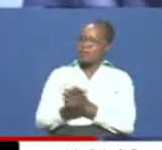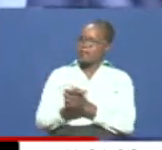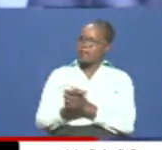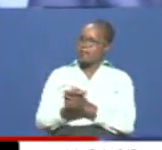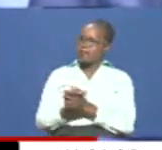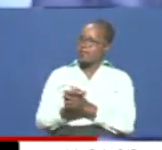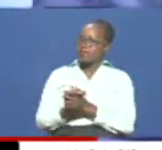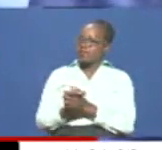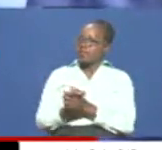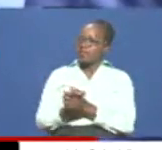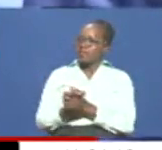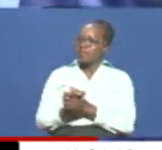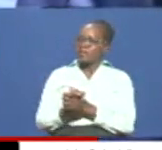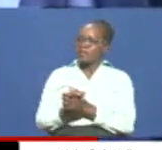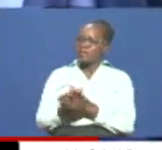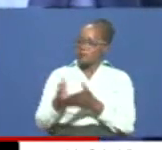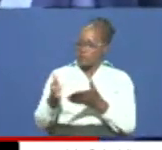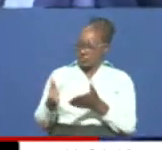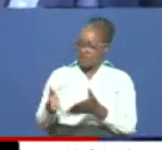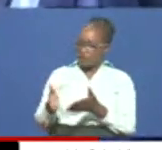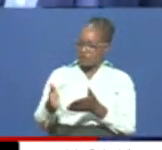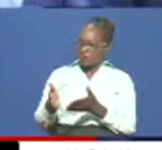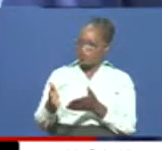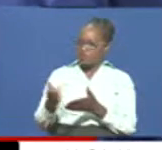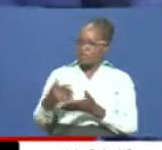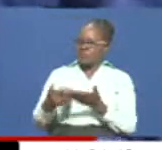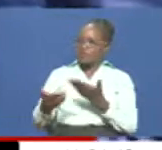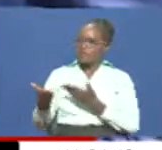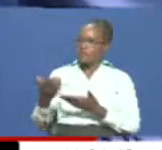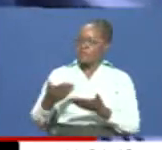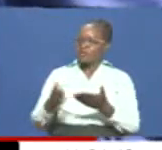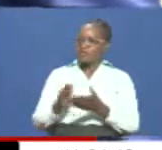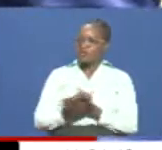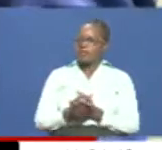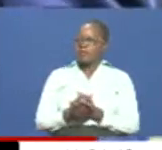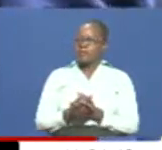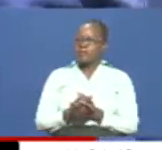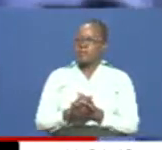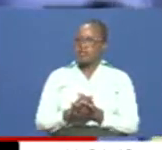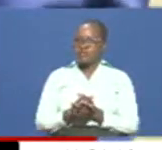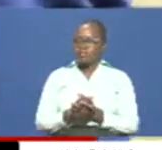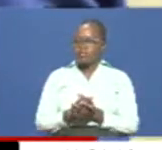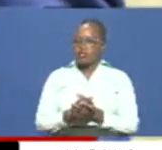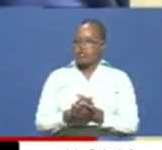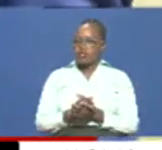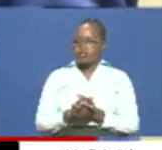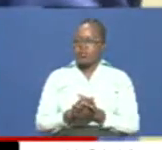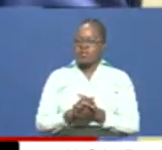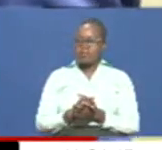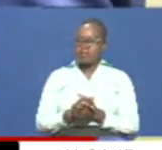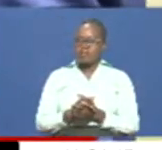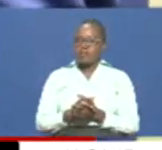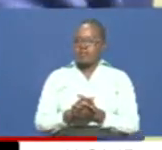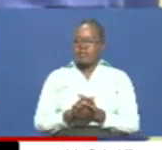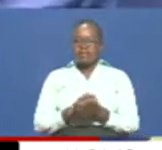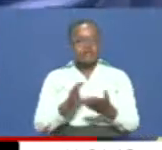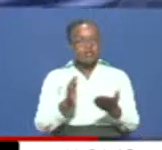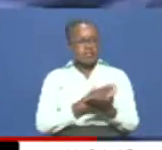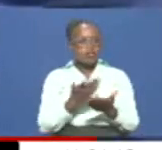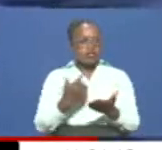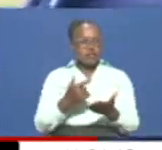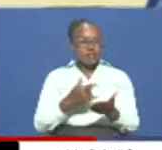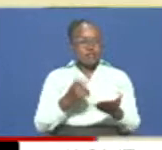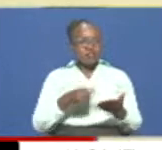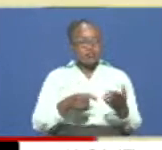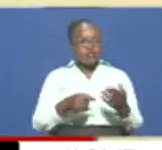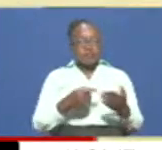his presence here today and what he thinks about this seminar. Coach Kibwa, welcome to this live broadcast. Maybe just give us an update of what is happening here